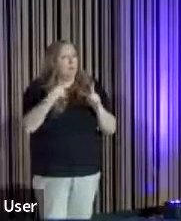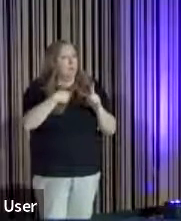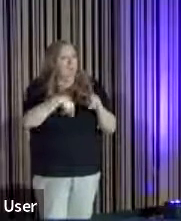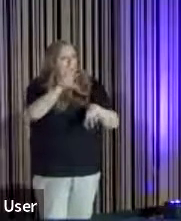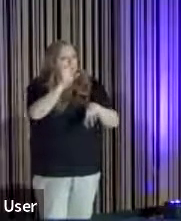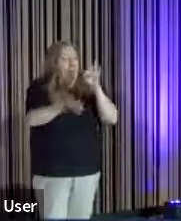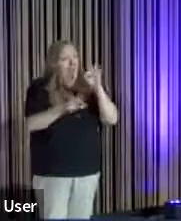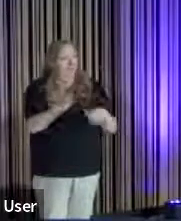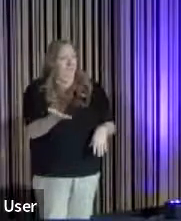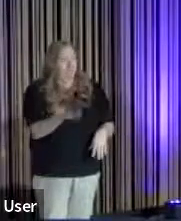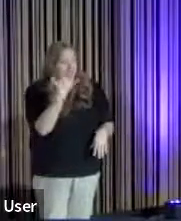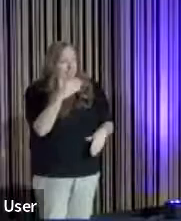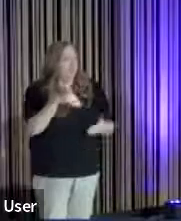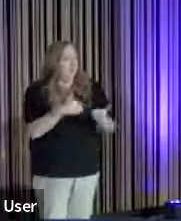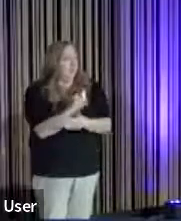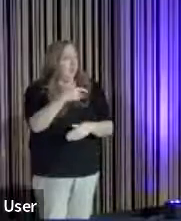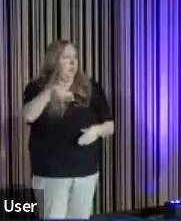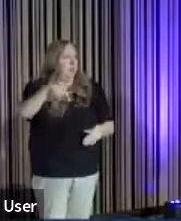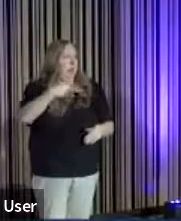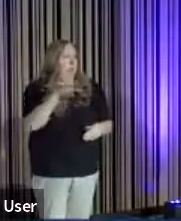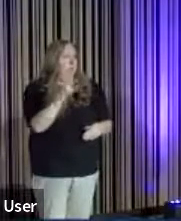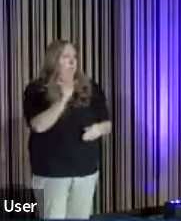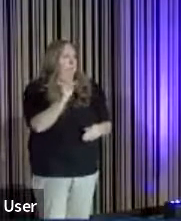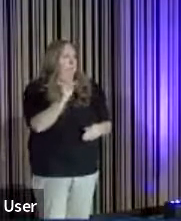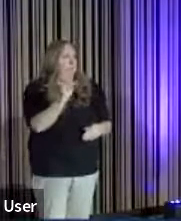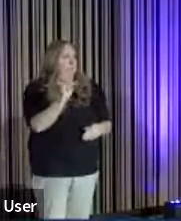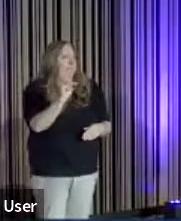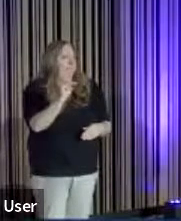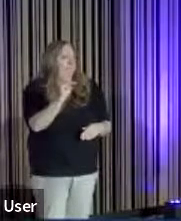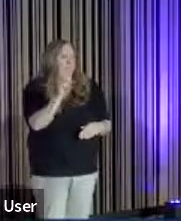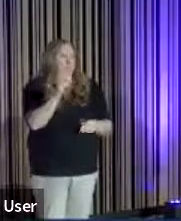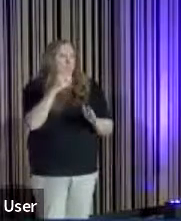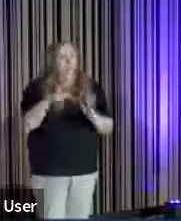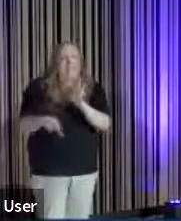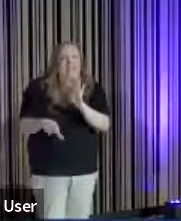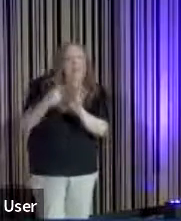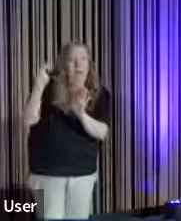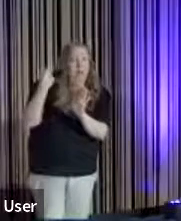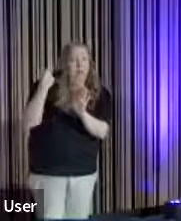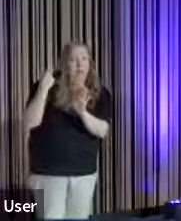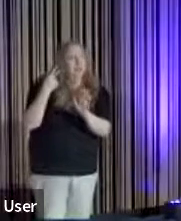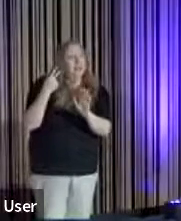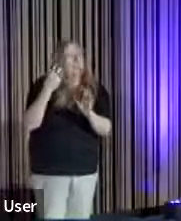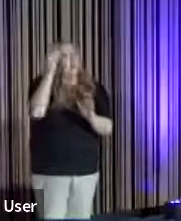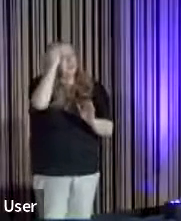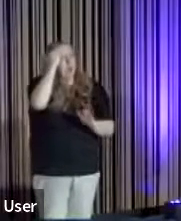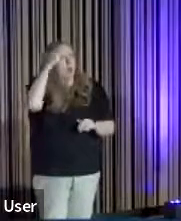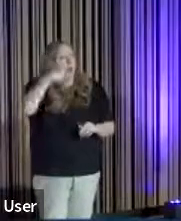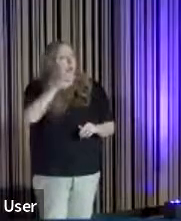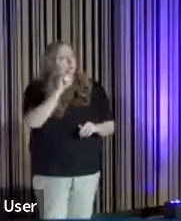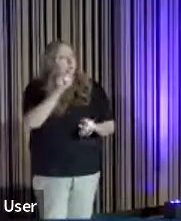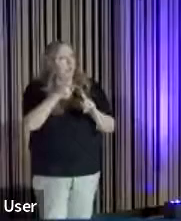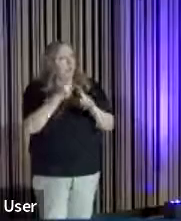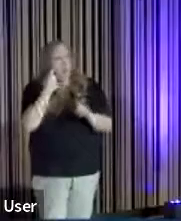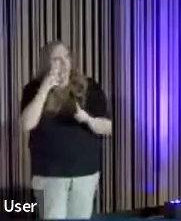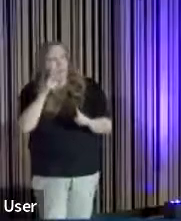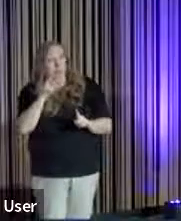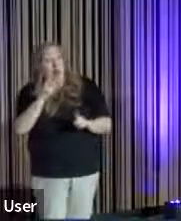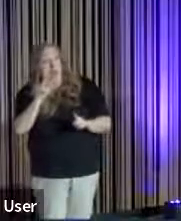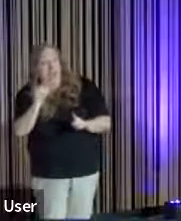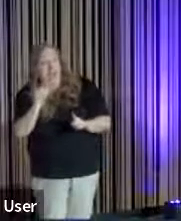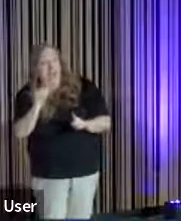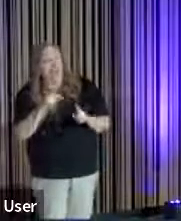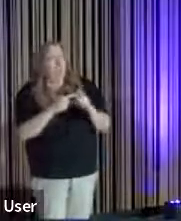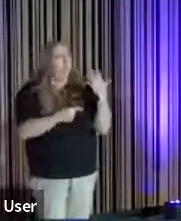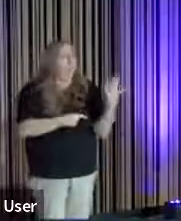of RNA viruses. So we doubled the RNA virus sphere that was known from 5 to 10 in one study. This was